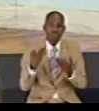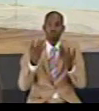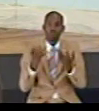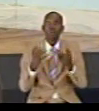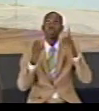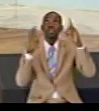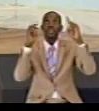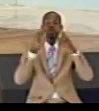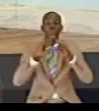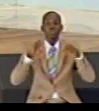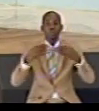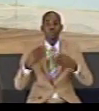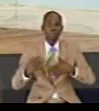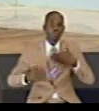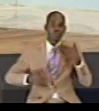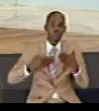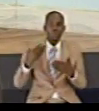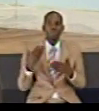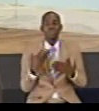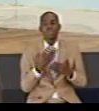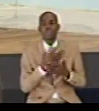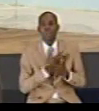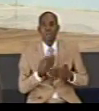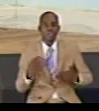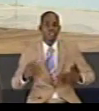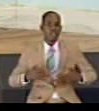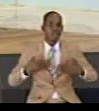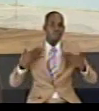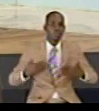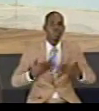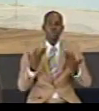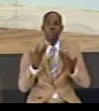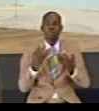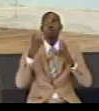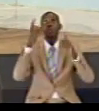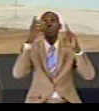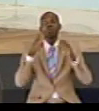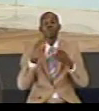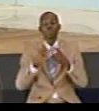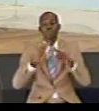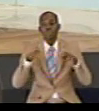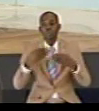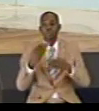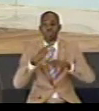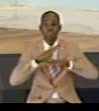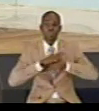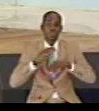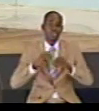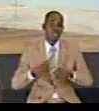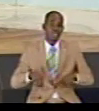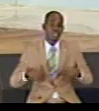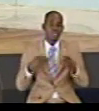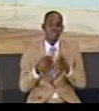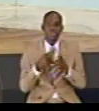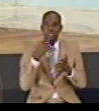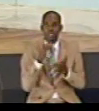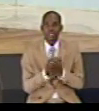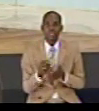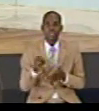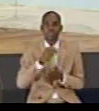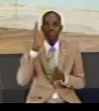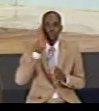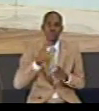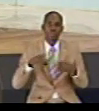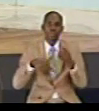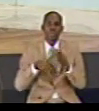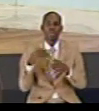and happiness, you want him to give you satisfaction in life, he says, he shall go out with